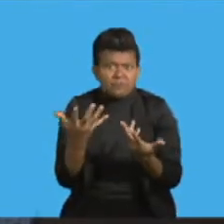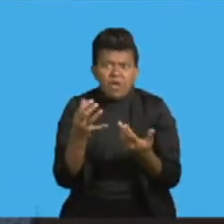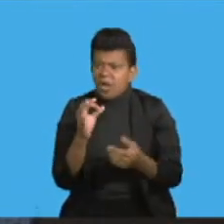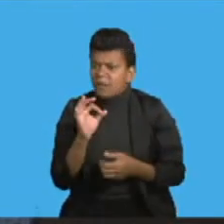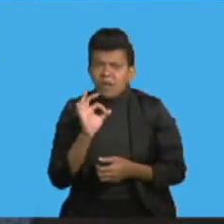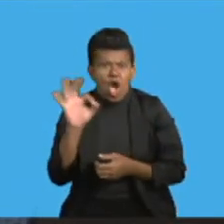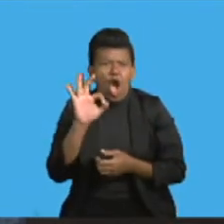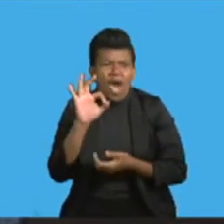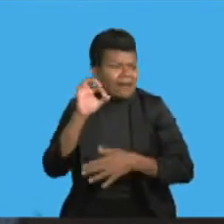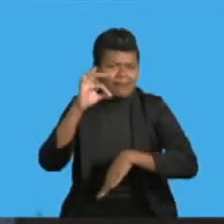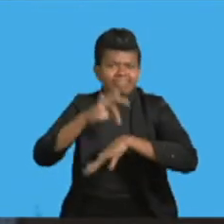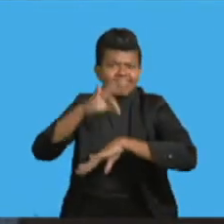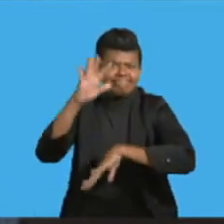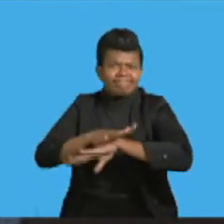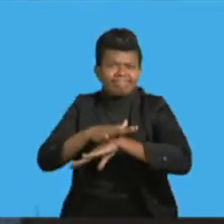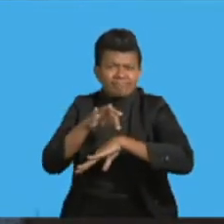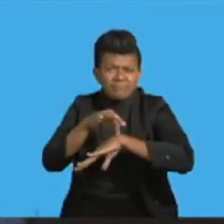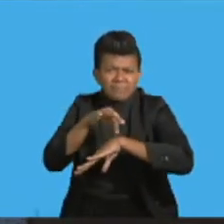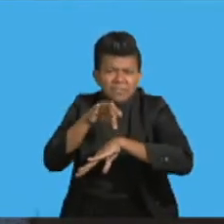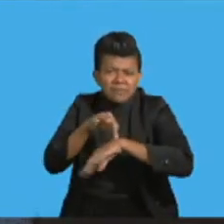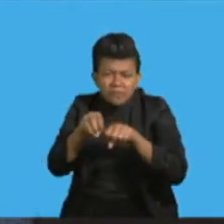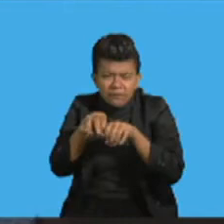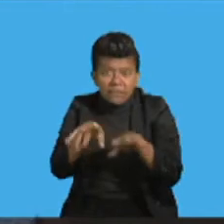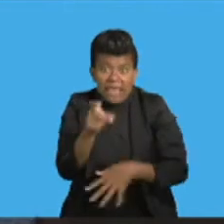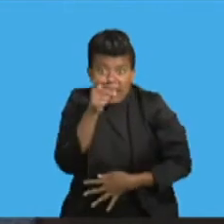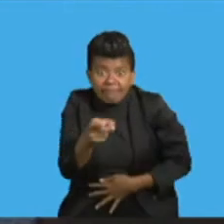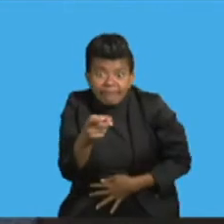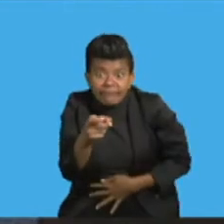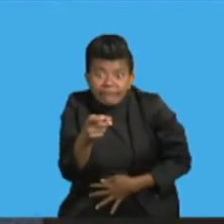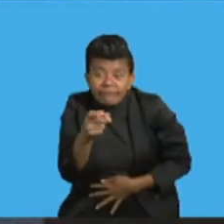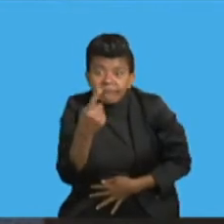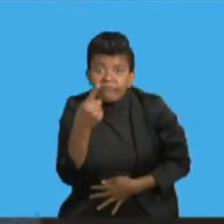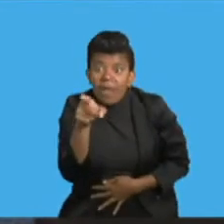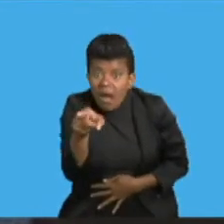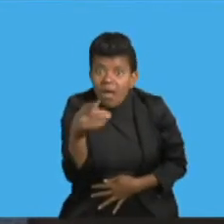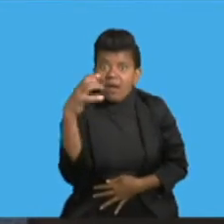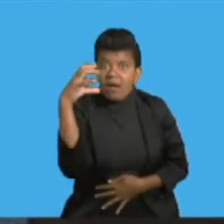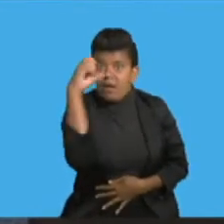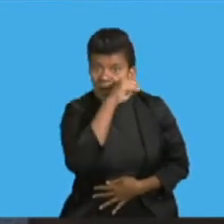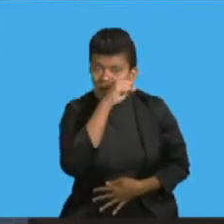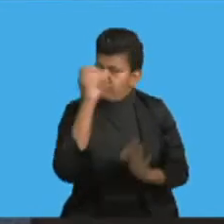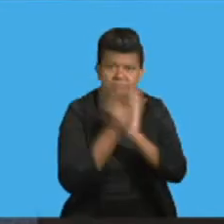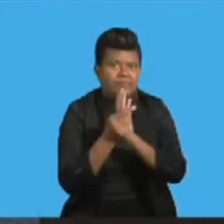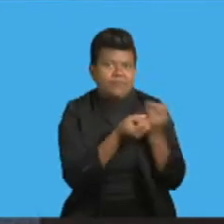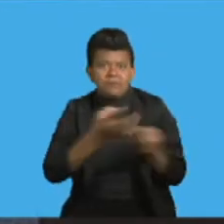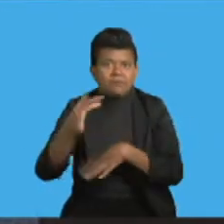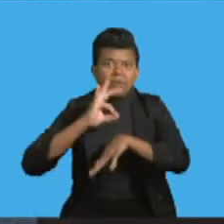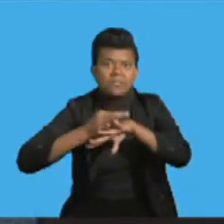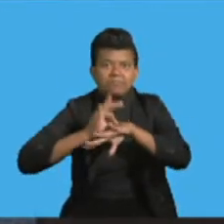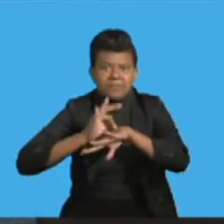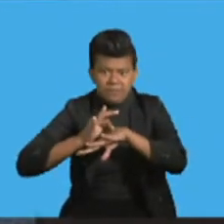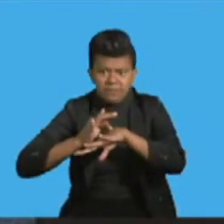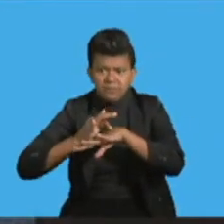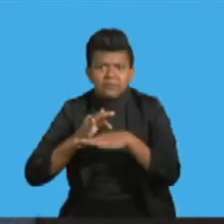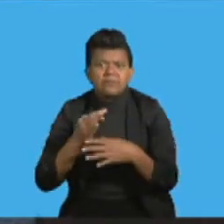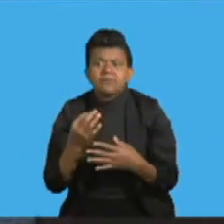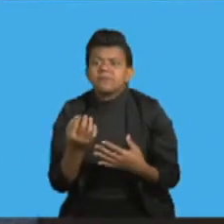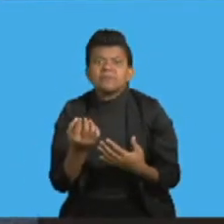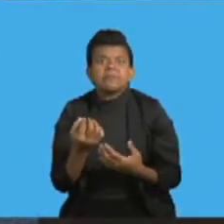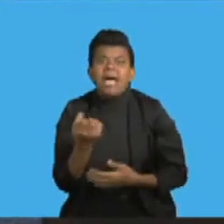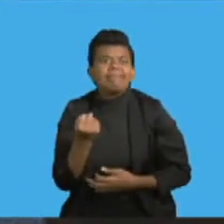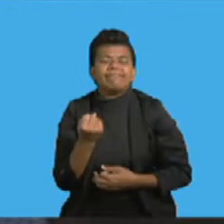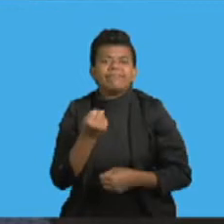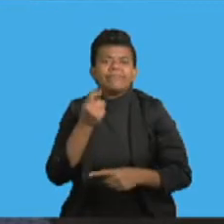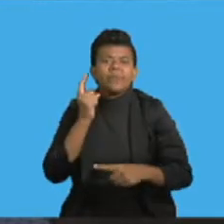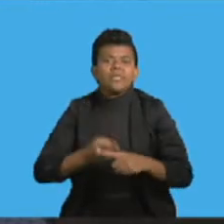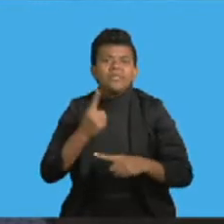treatment, and referral of cases as required. We also have a Fiji leptospirosis clinical guidelines that our doctors